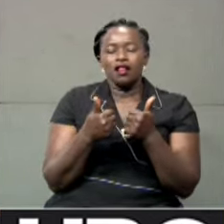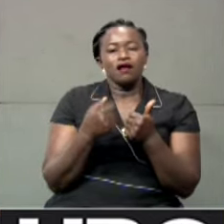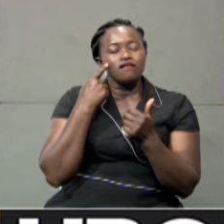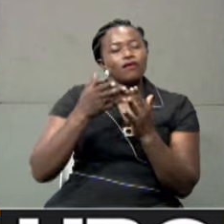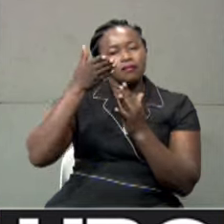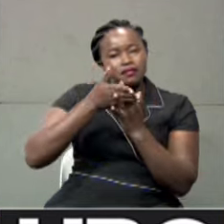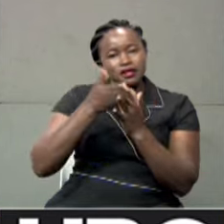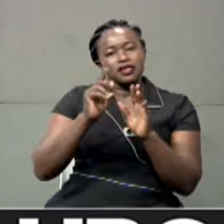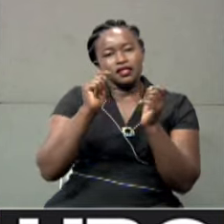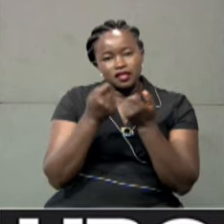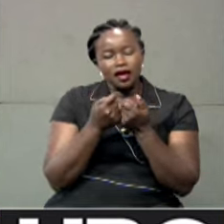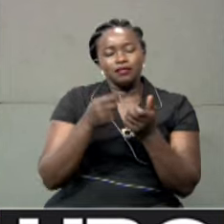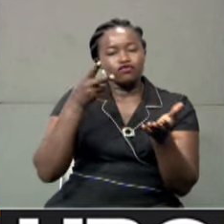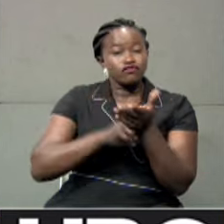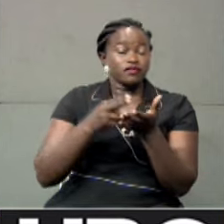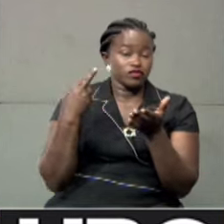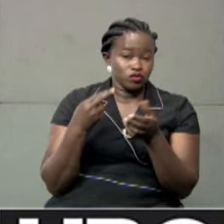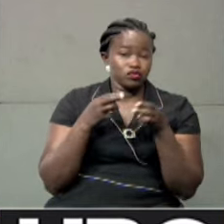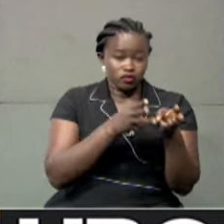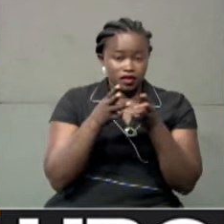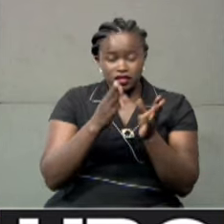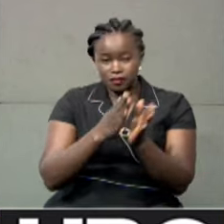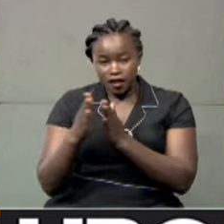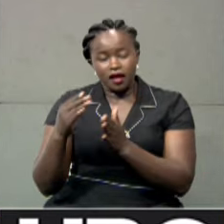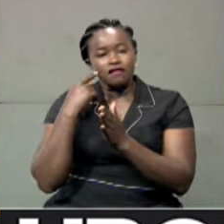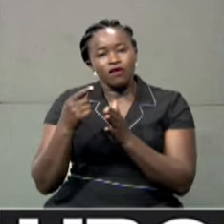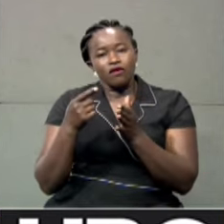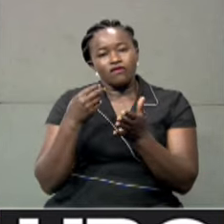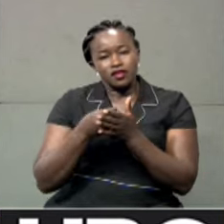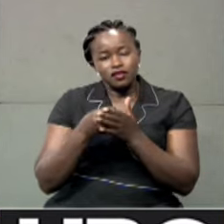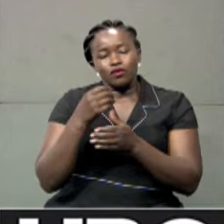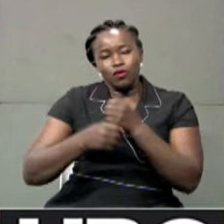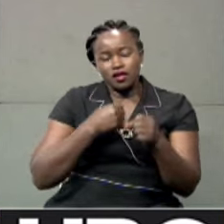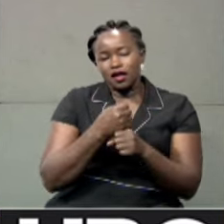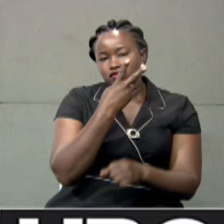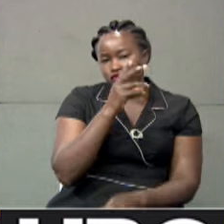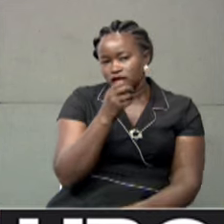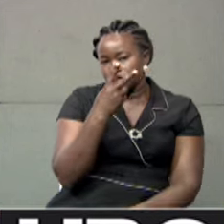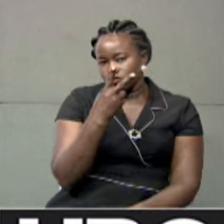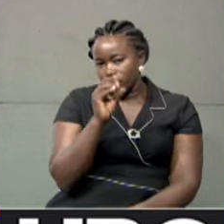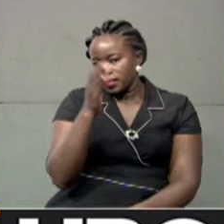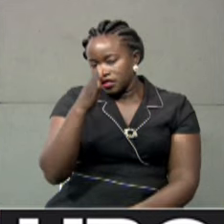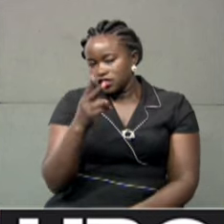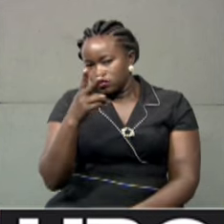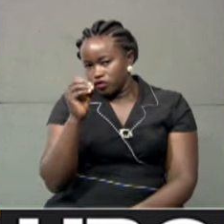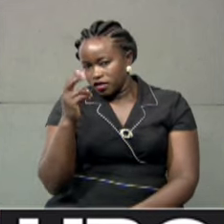review strategic plan for fiscal year 2020-2021,